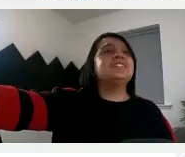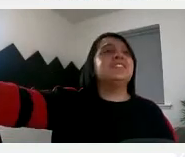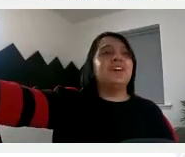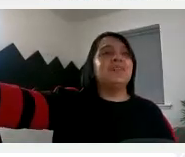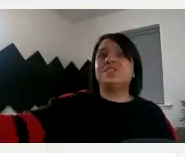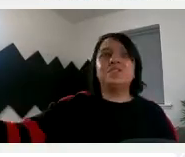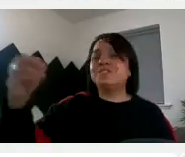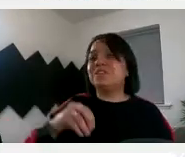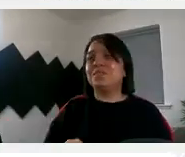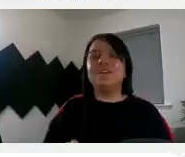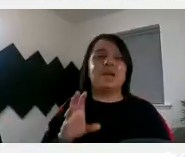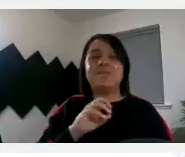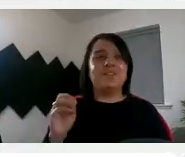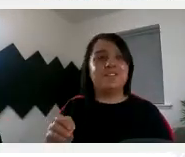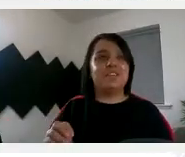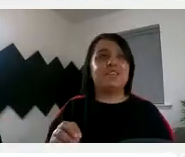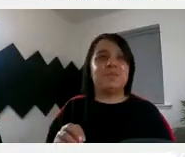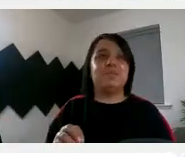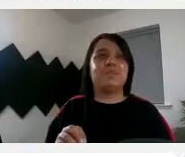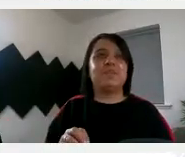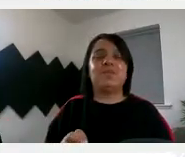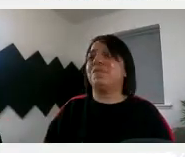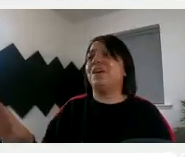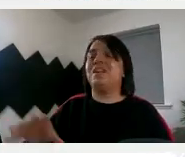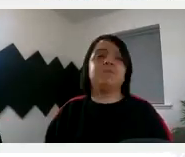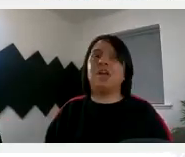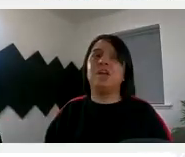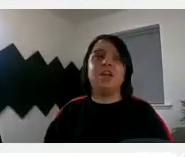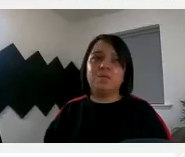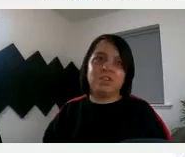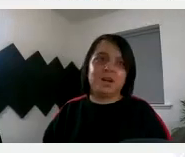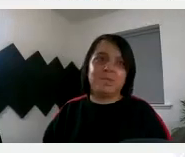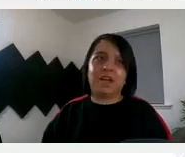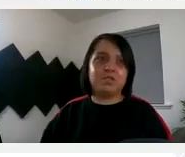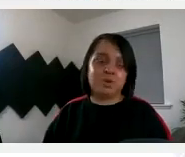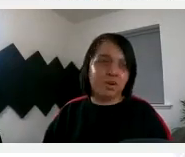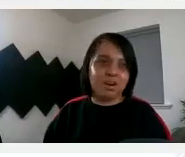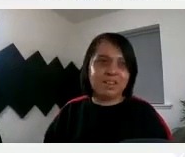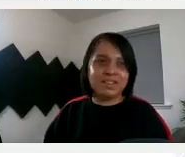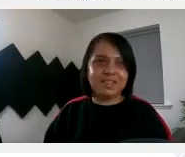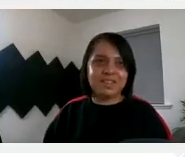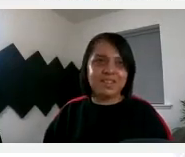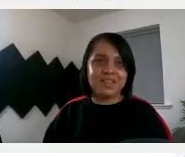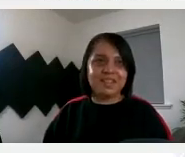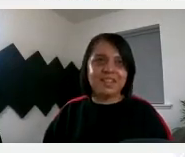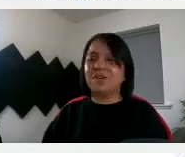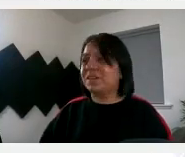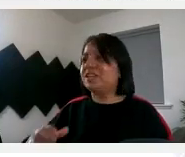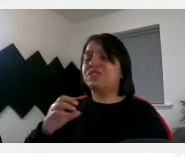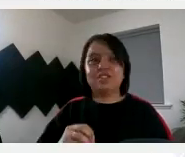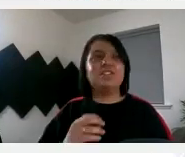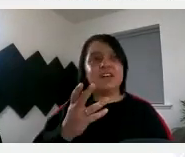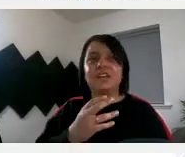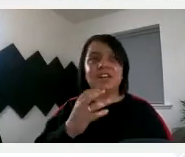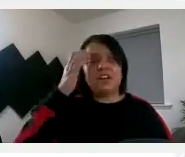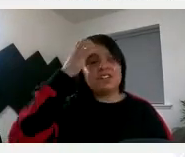this a lot. As soon as you come to the UK, maybe the first couple of months you won't, but after that you'll be like, bloody hell, man, that was so hard. So that is